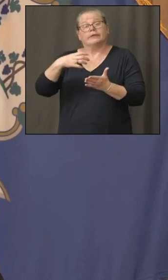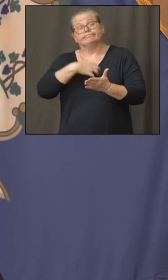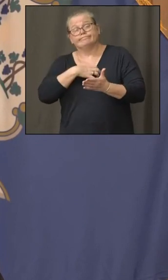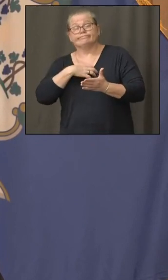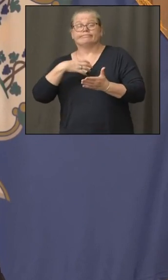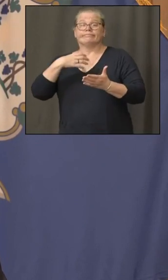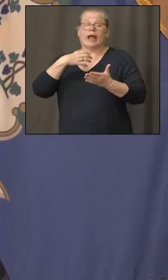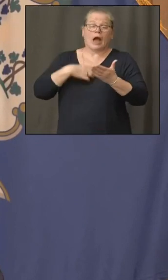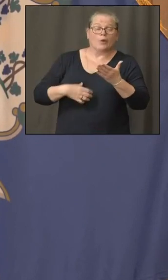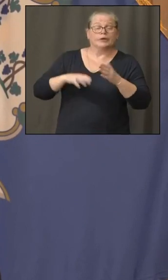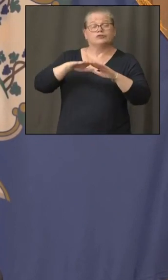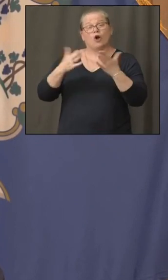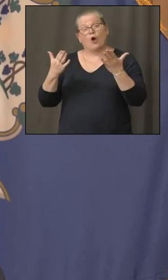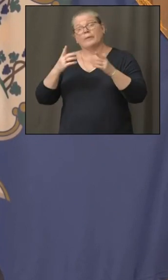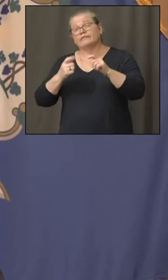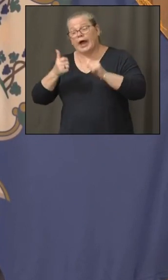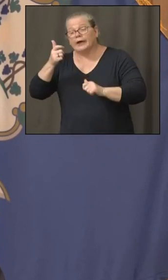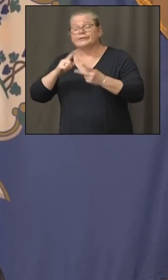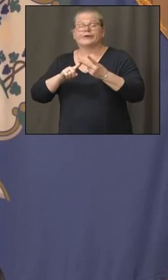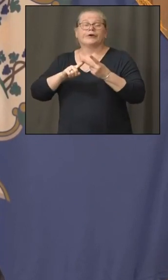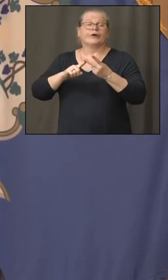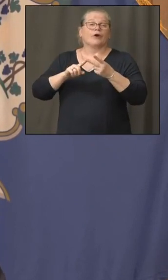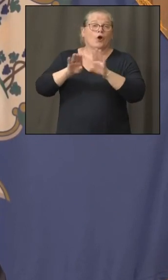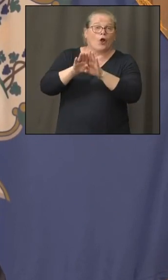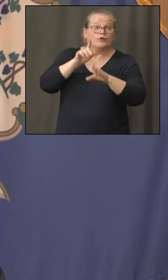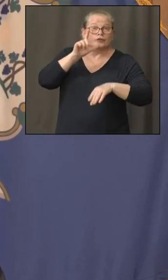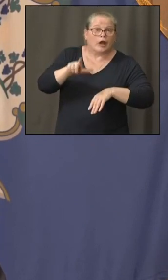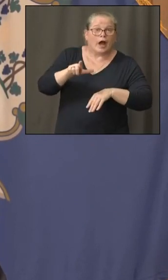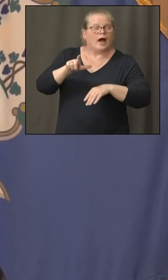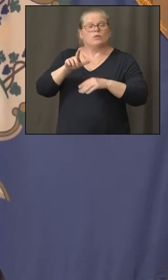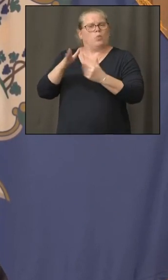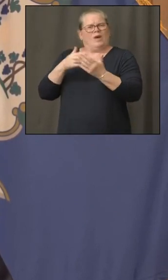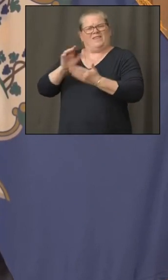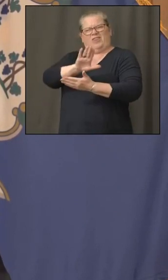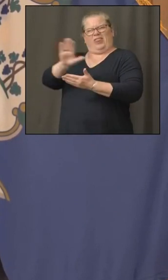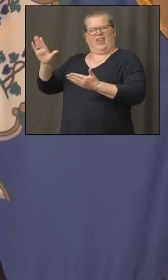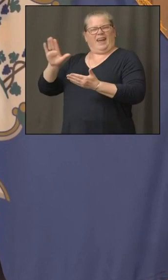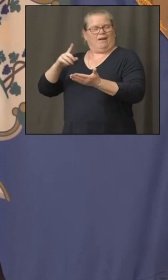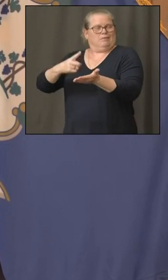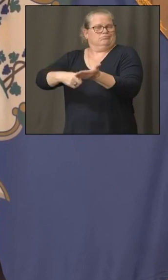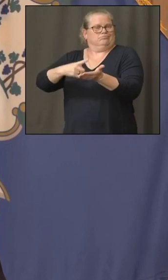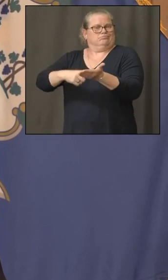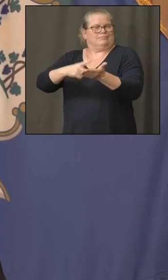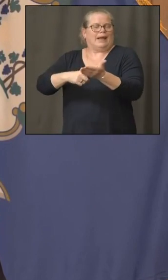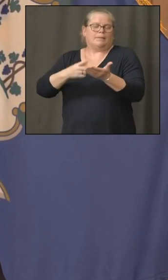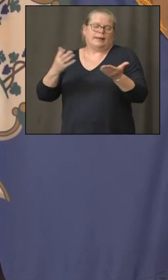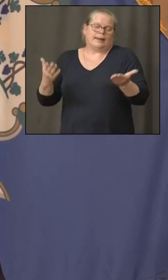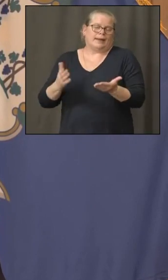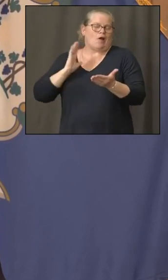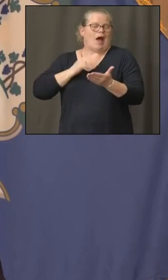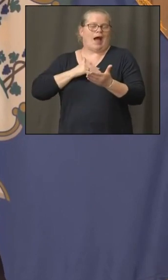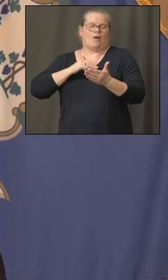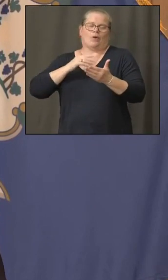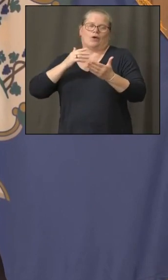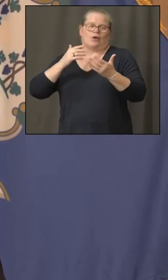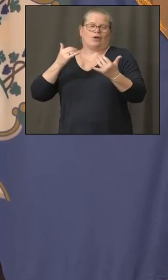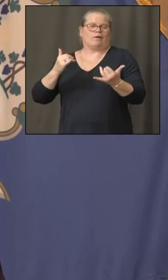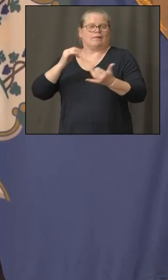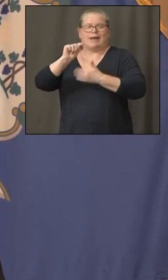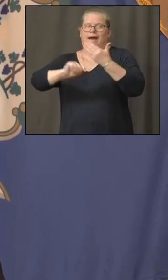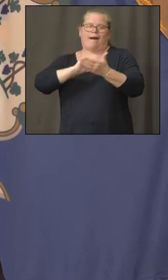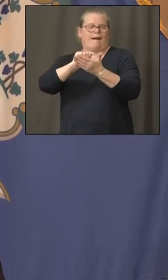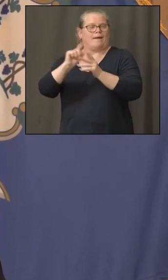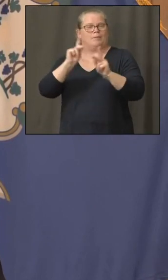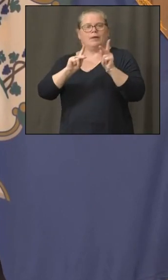think he ever should have shut down, or whatever the debates may be. Everything gets politicized in this world, but I think we're on